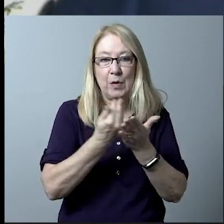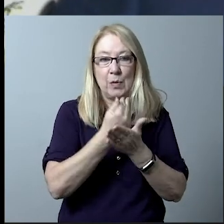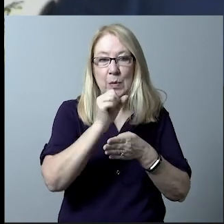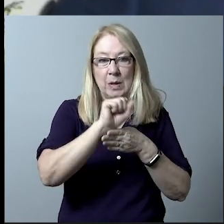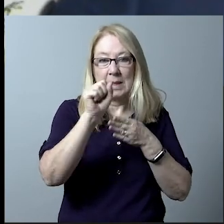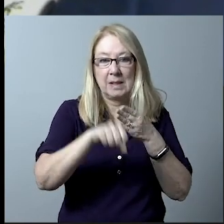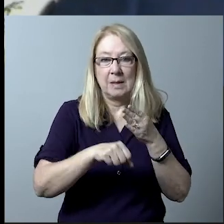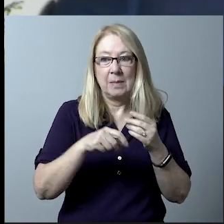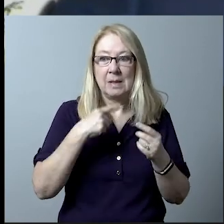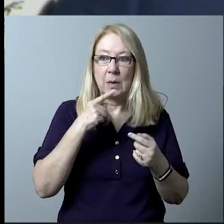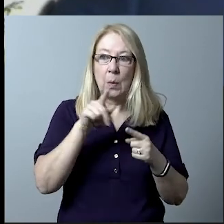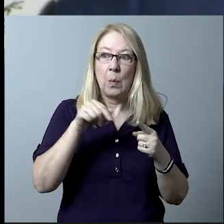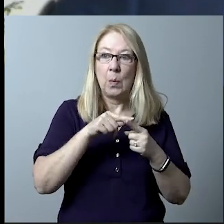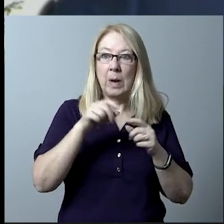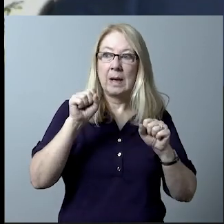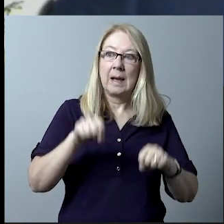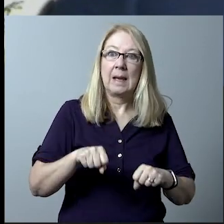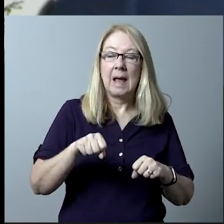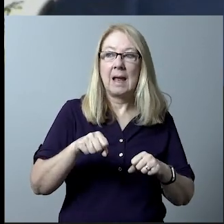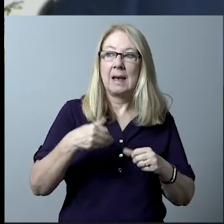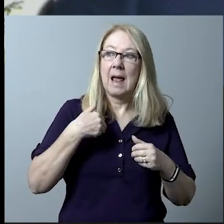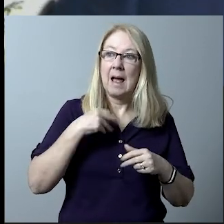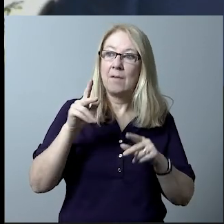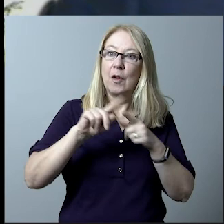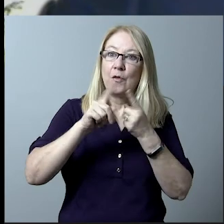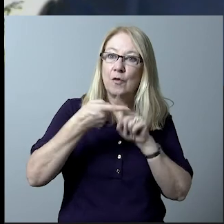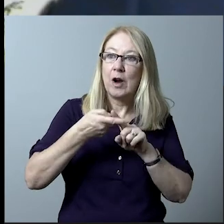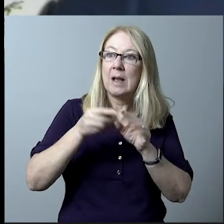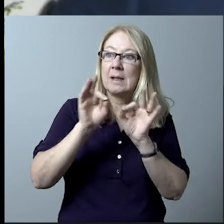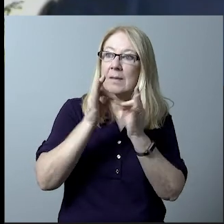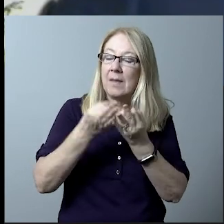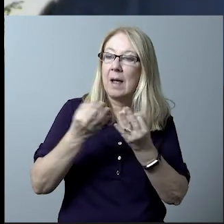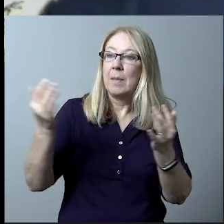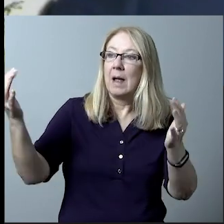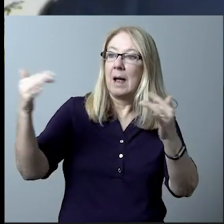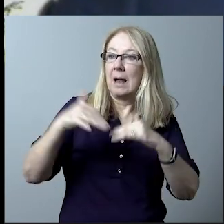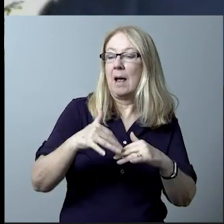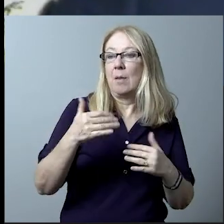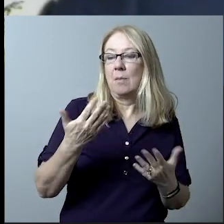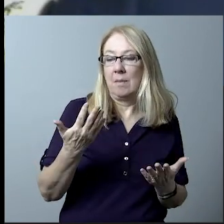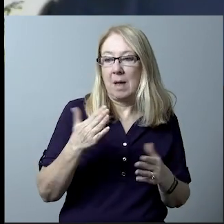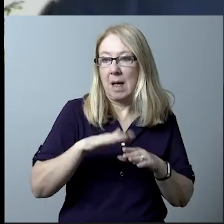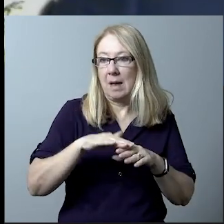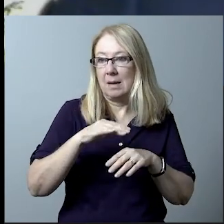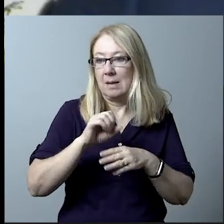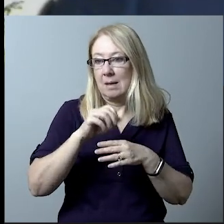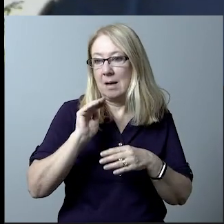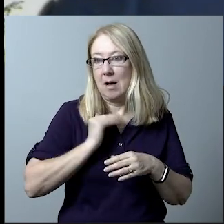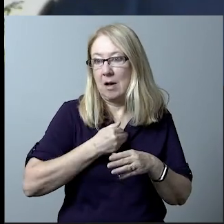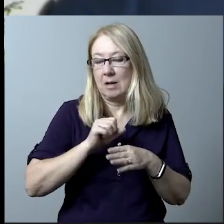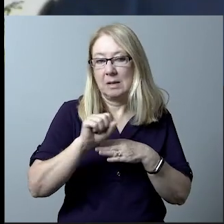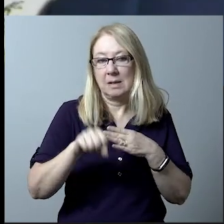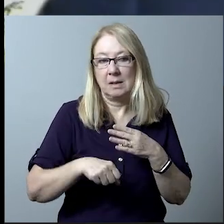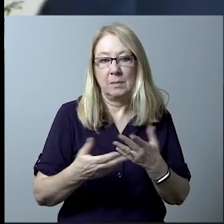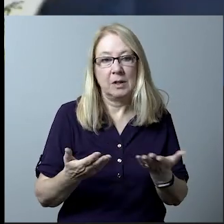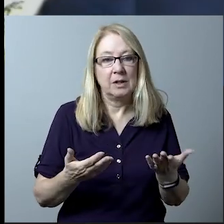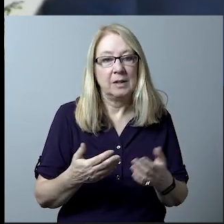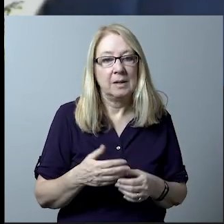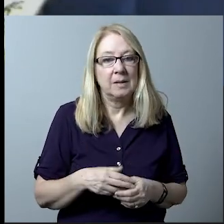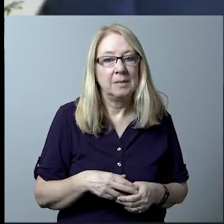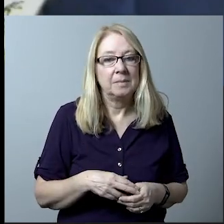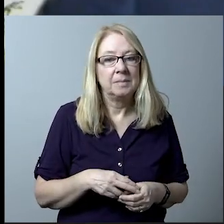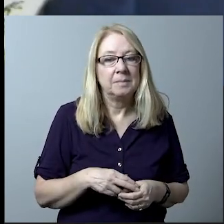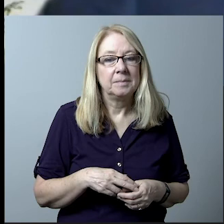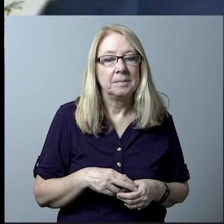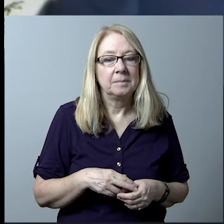place, with the new semester, and they're asking, when is it appropriate to dial those back? So thoughts on the new semester and the COVID